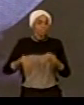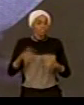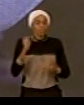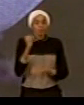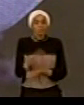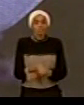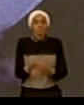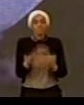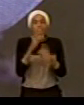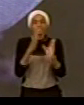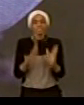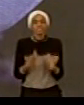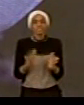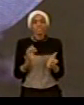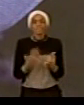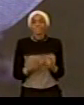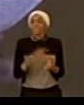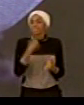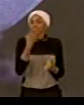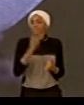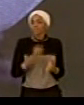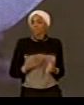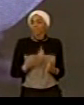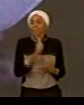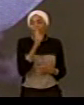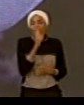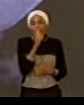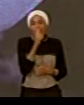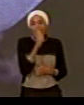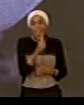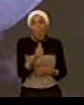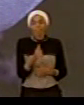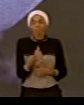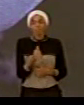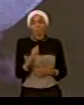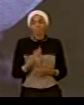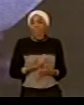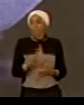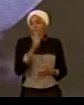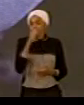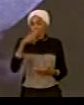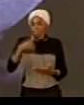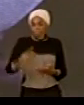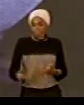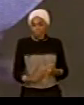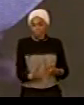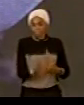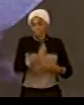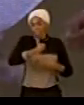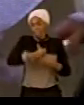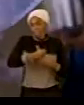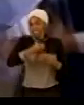a conqueror, that's who I am. I'm a new